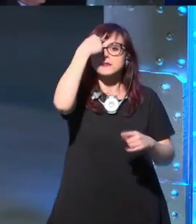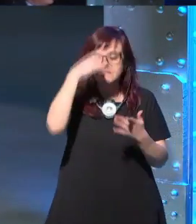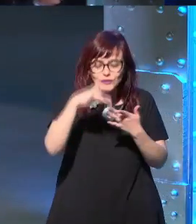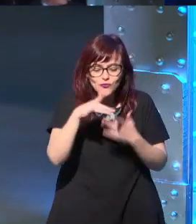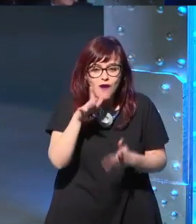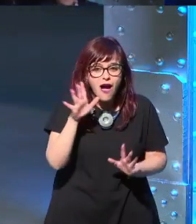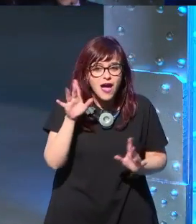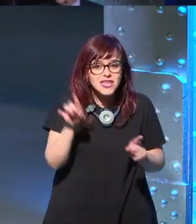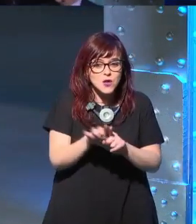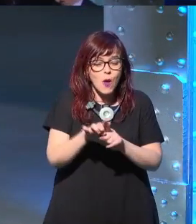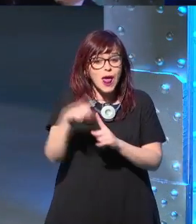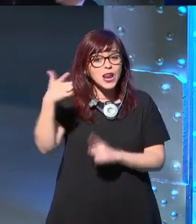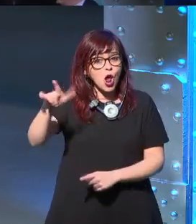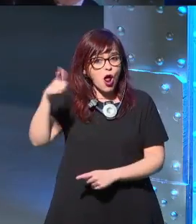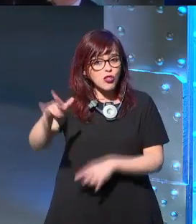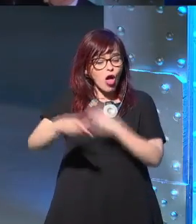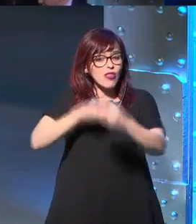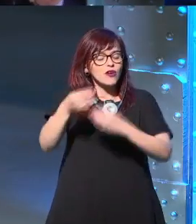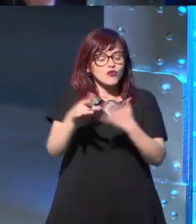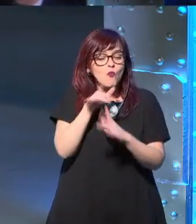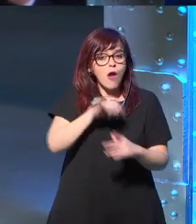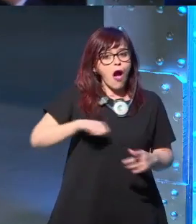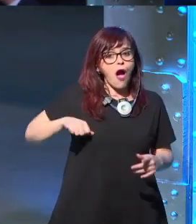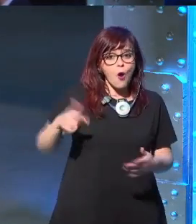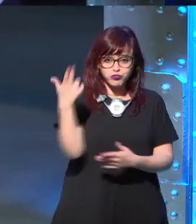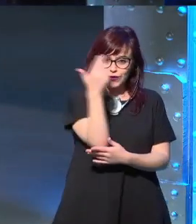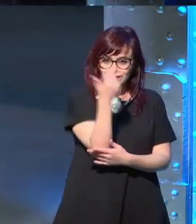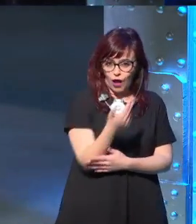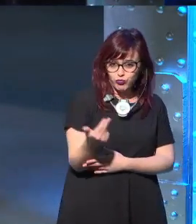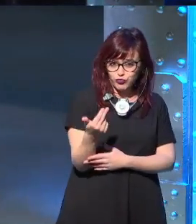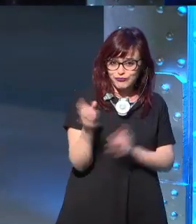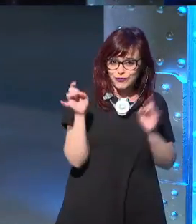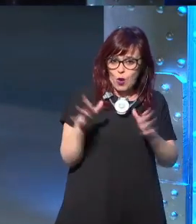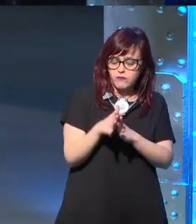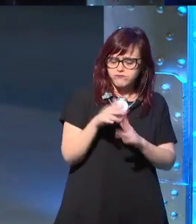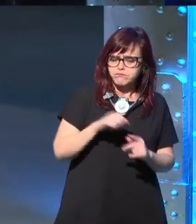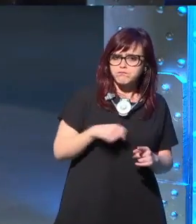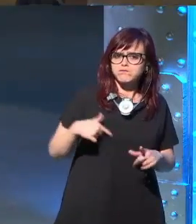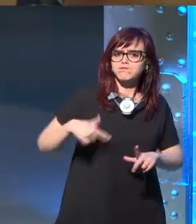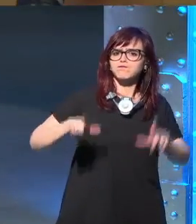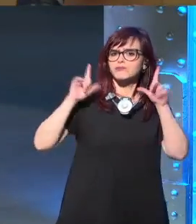self-portrait. Leonardo saying, here I am, standing